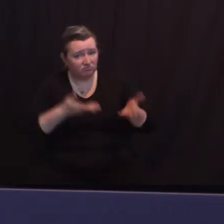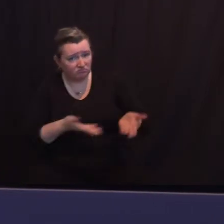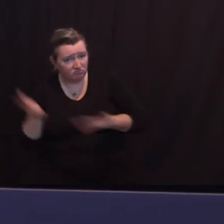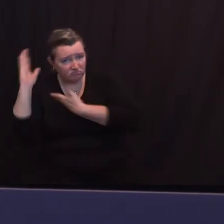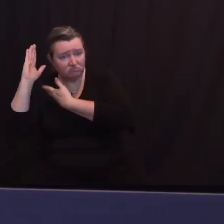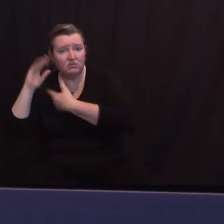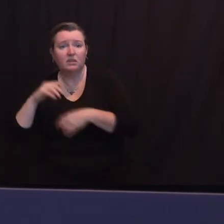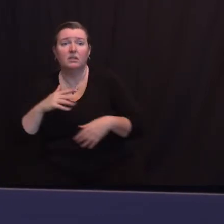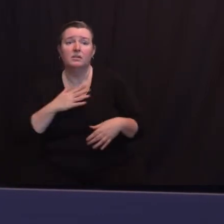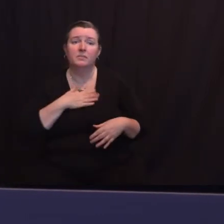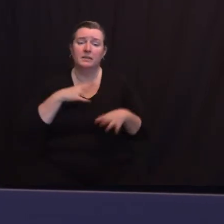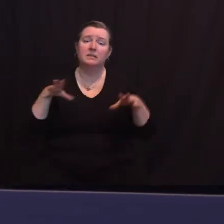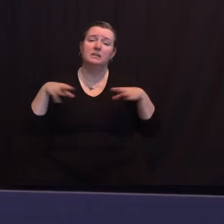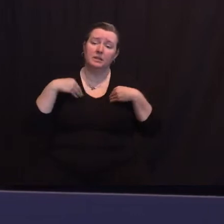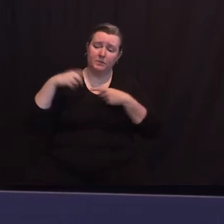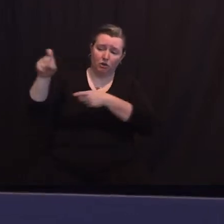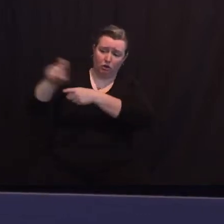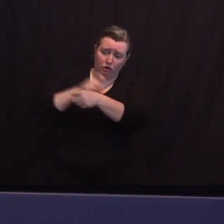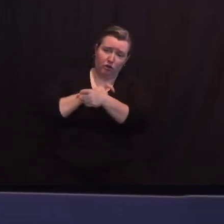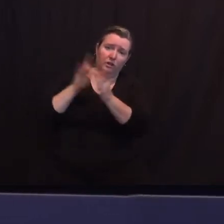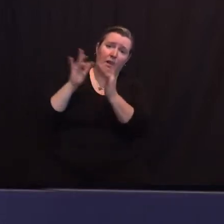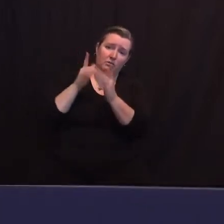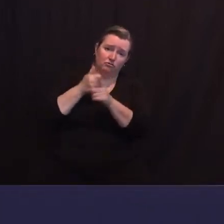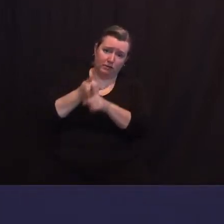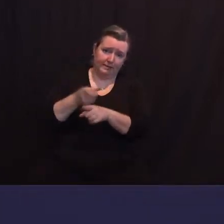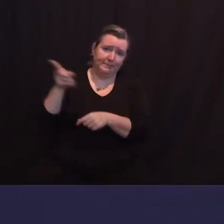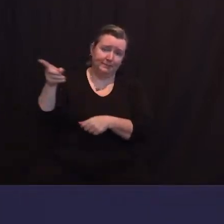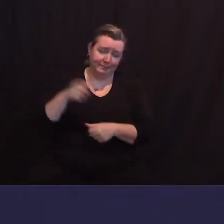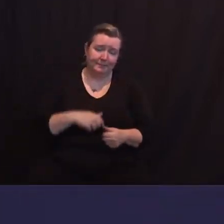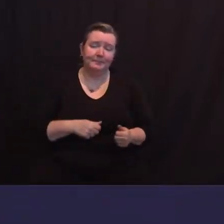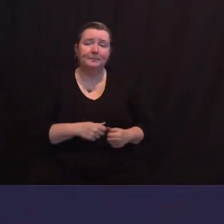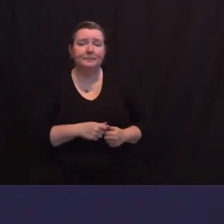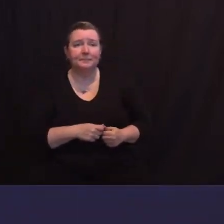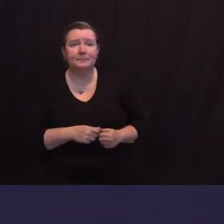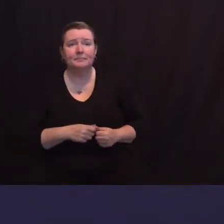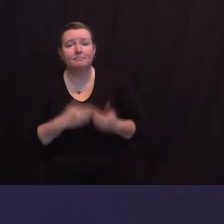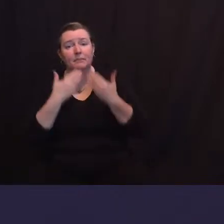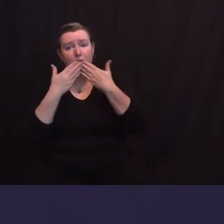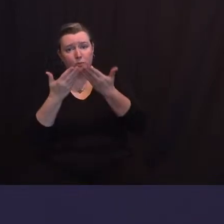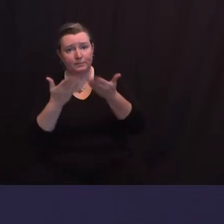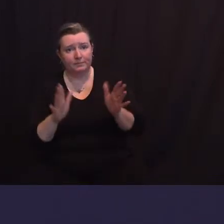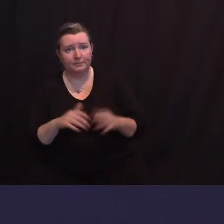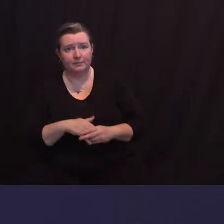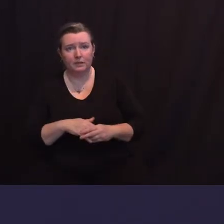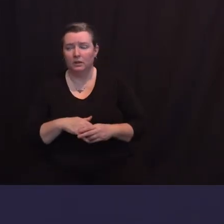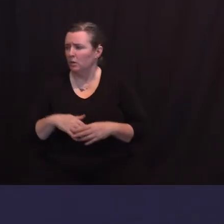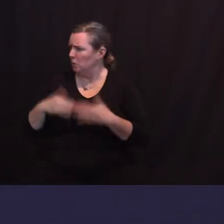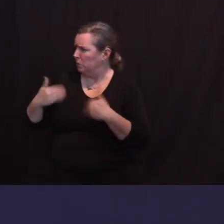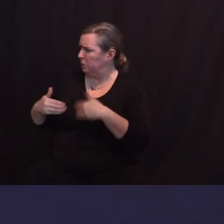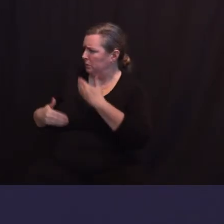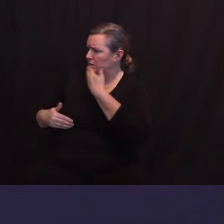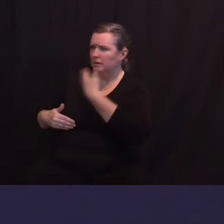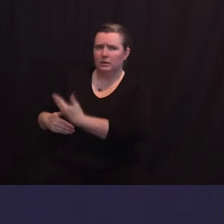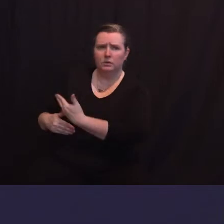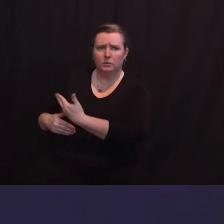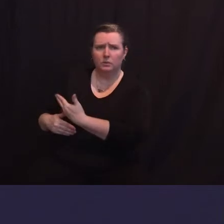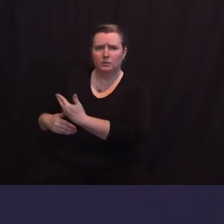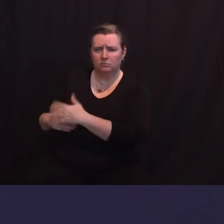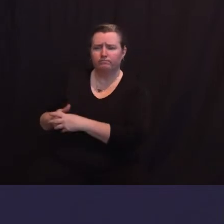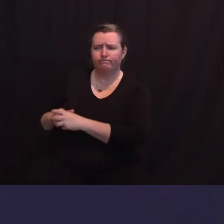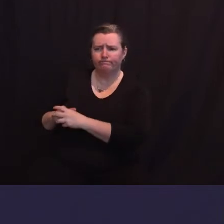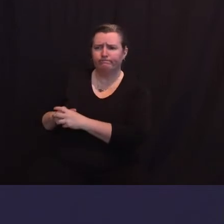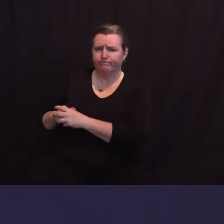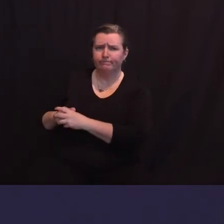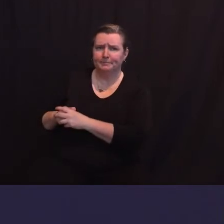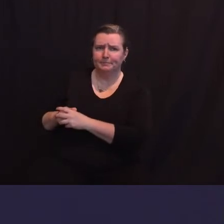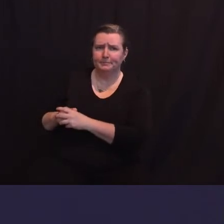please take the call. Thank you. Judy, thank you for everything. Thanks for the whole report, especially the depth of information about school